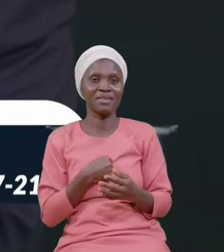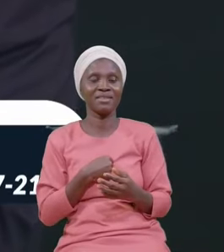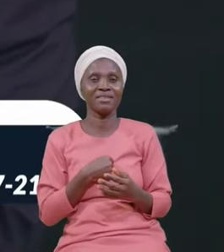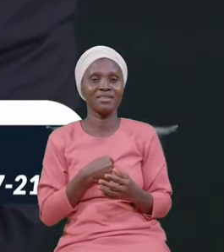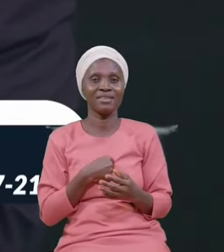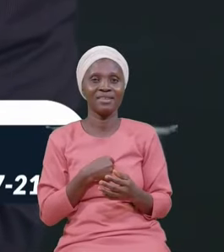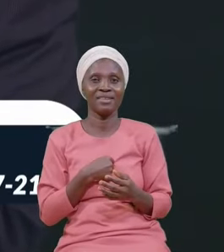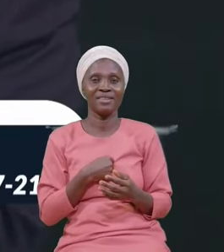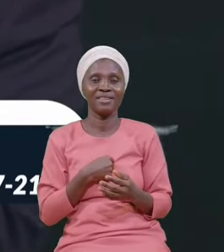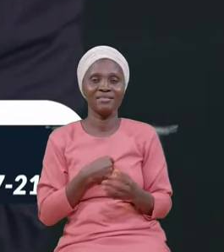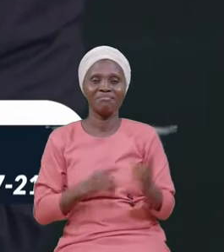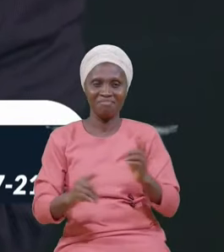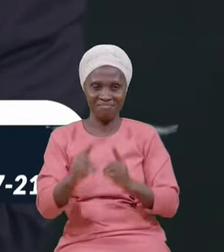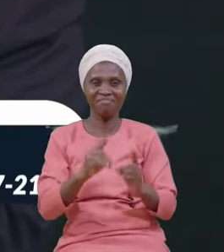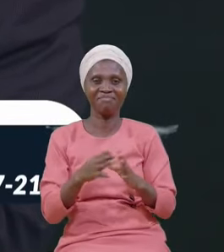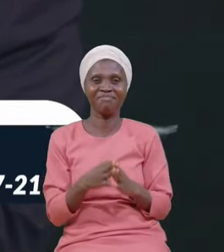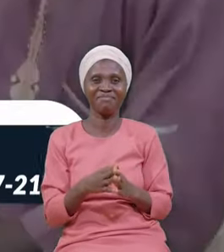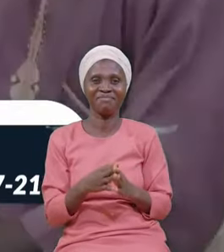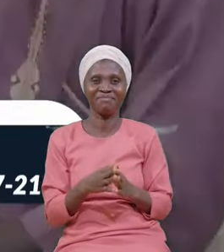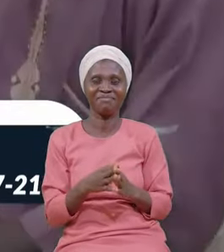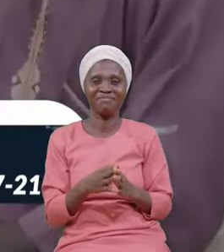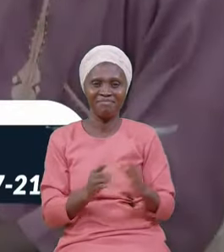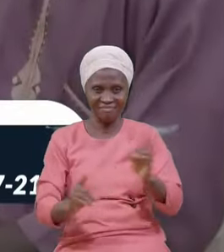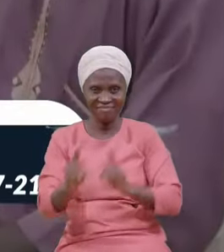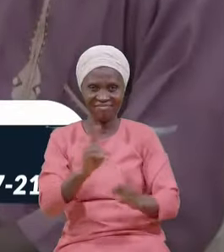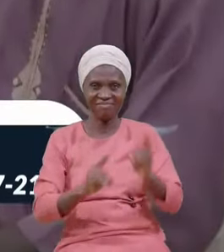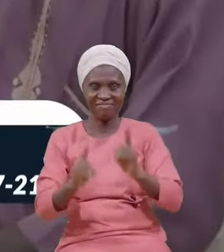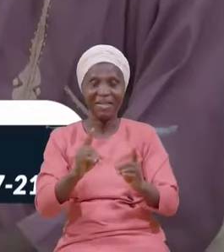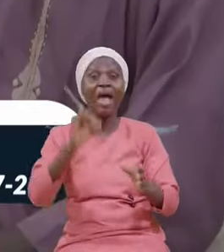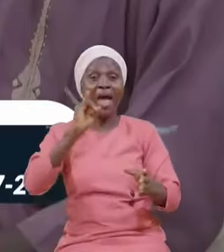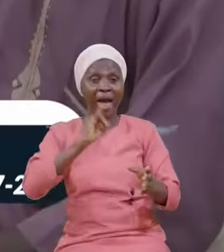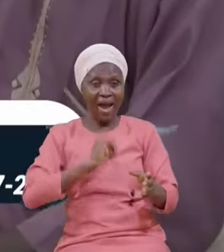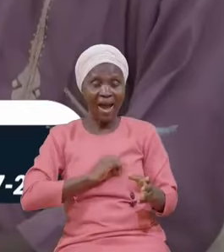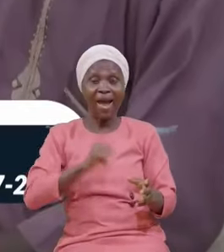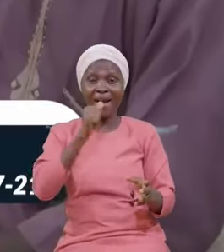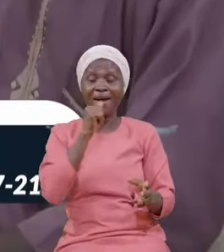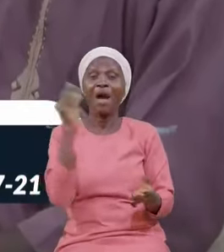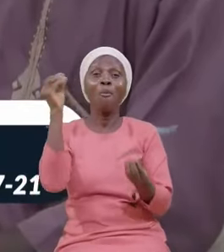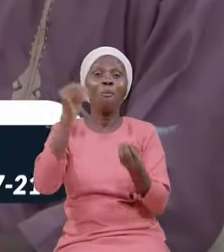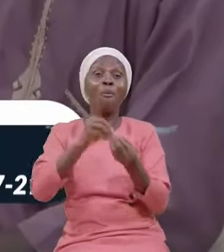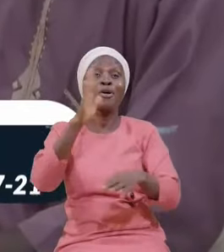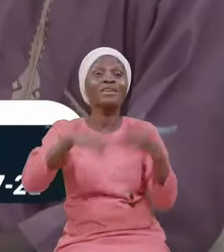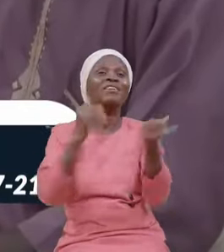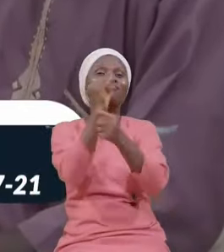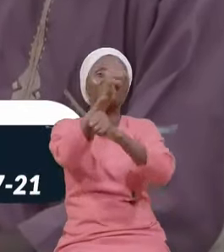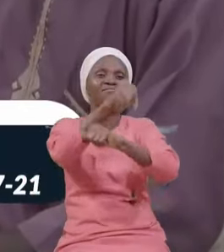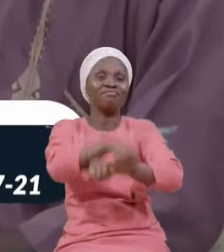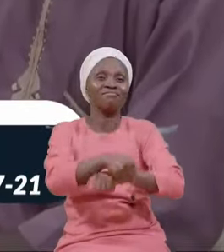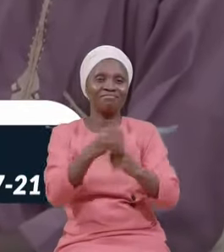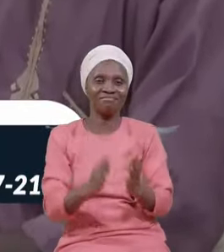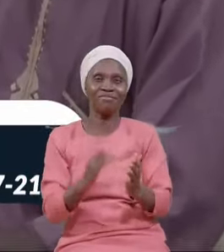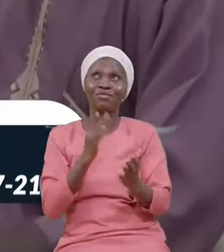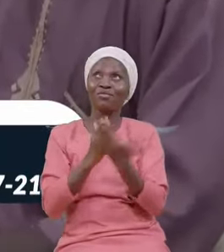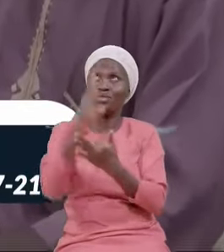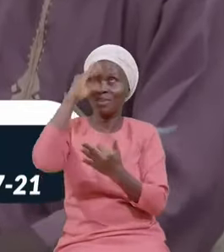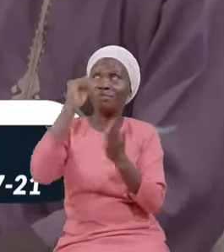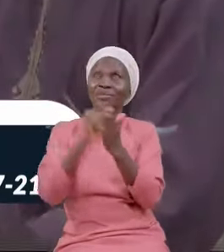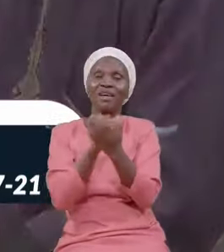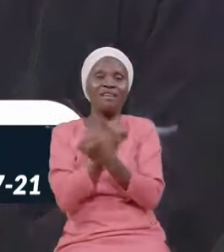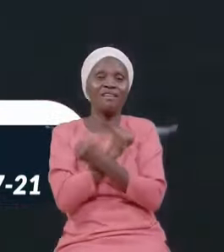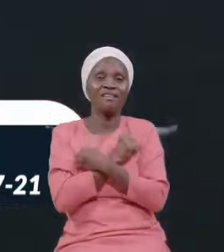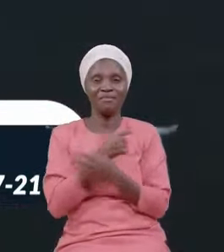me I lost your voice look at verse 38 it say for